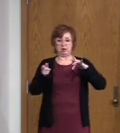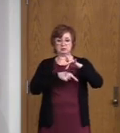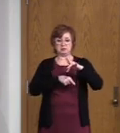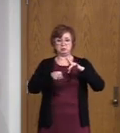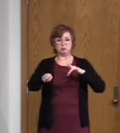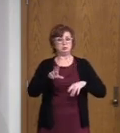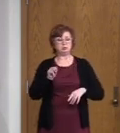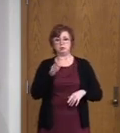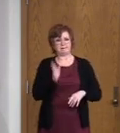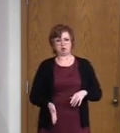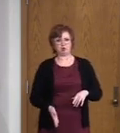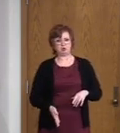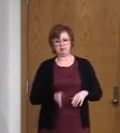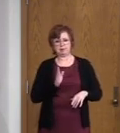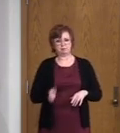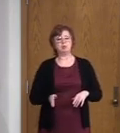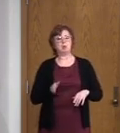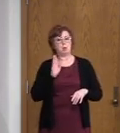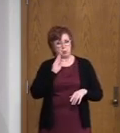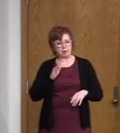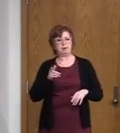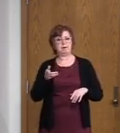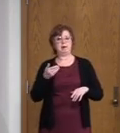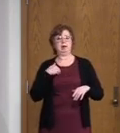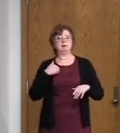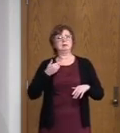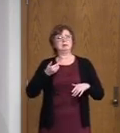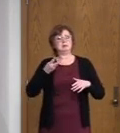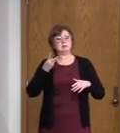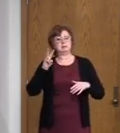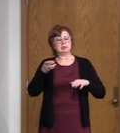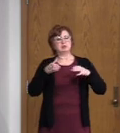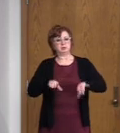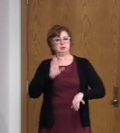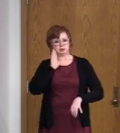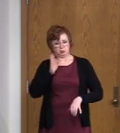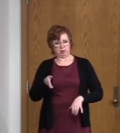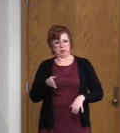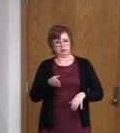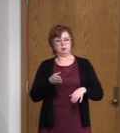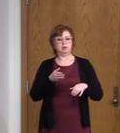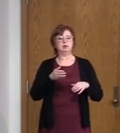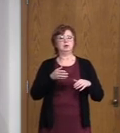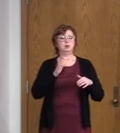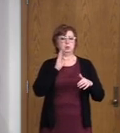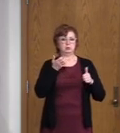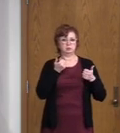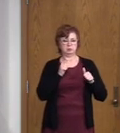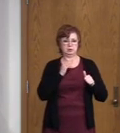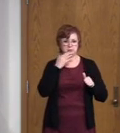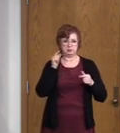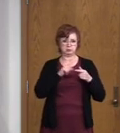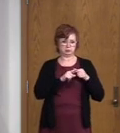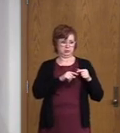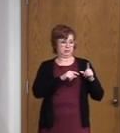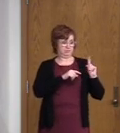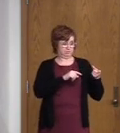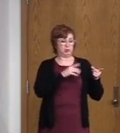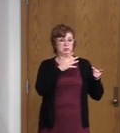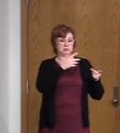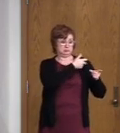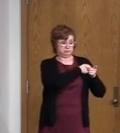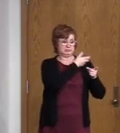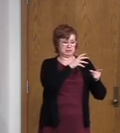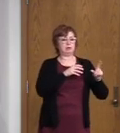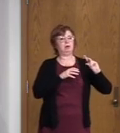They'll always have an opportunity to get it if they miss that first phase. But we're going to do our very best to ensure that we get all of them as we get vaccine delivered to the